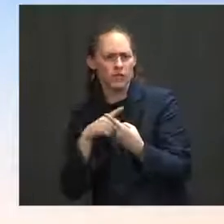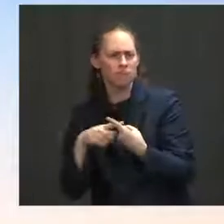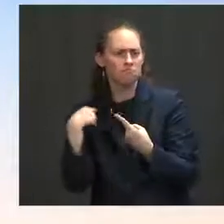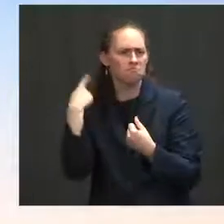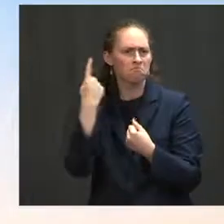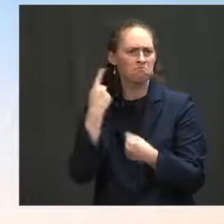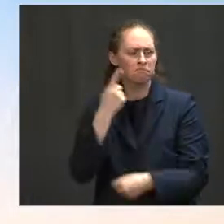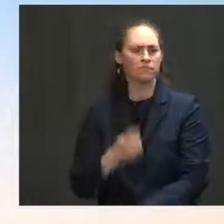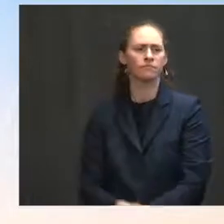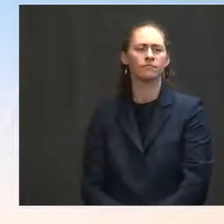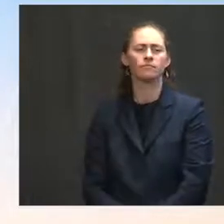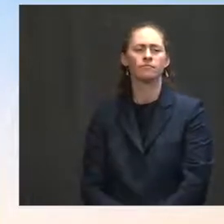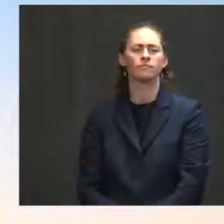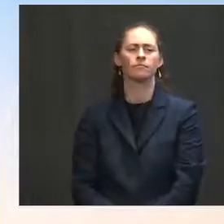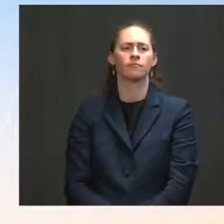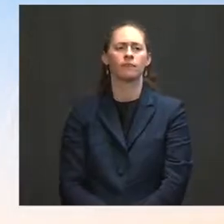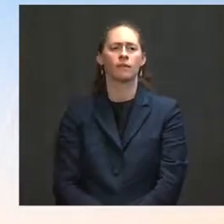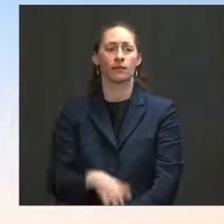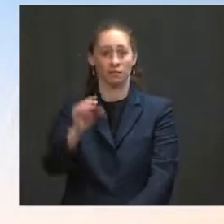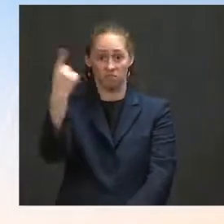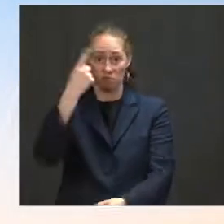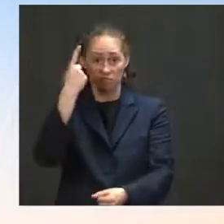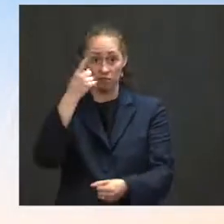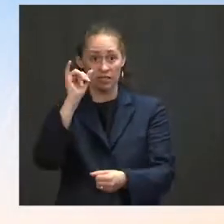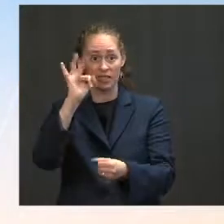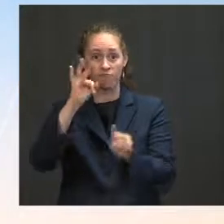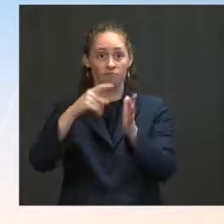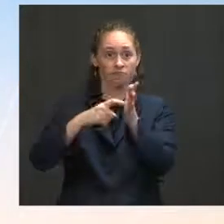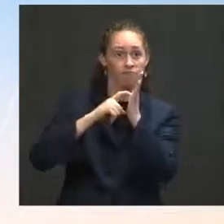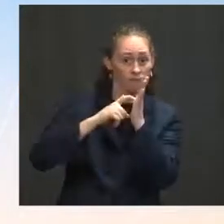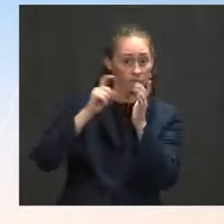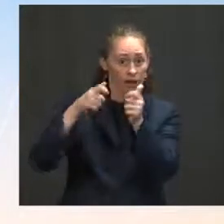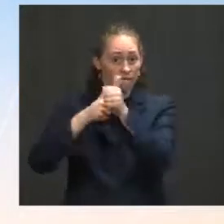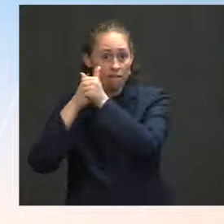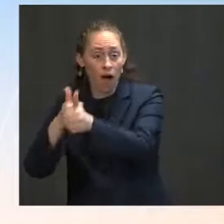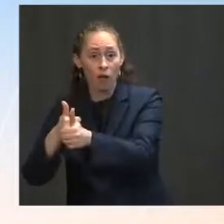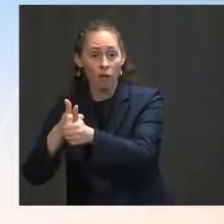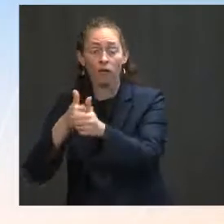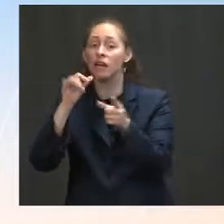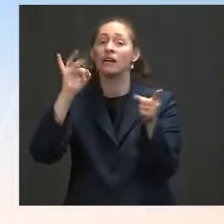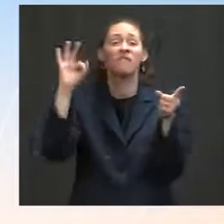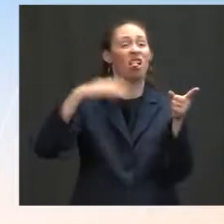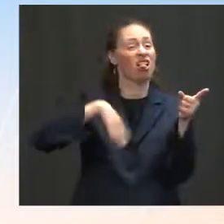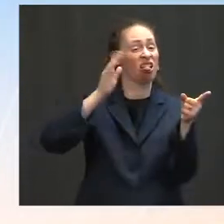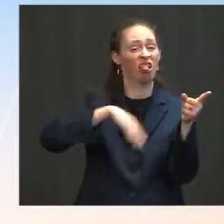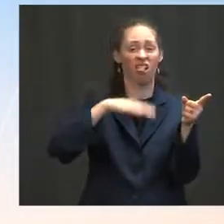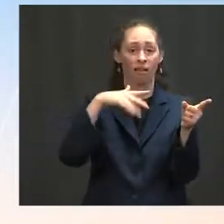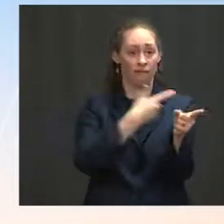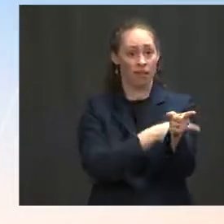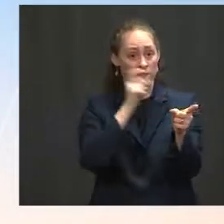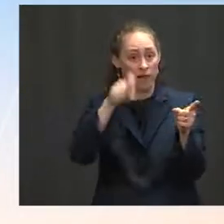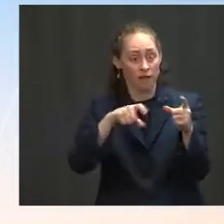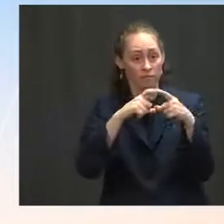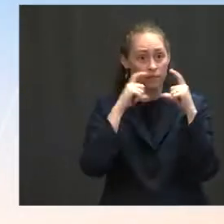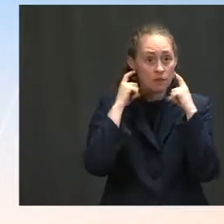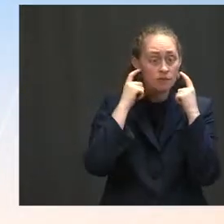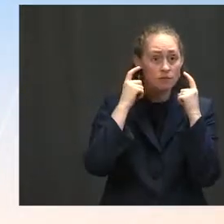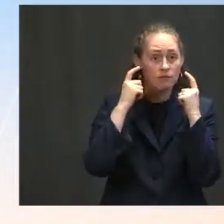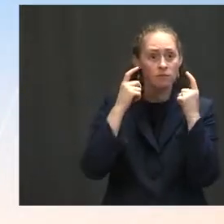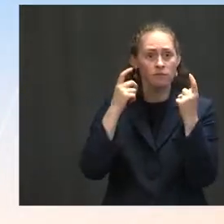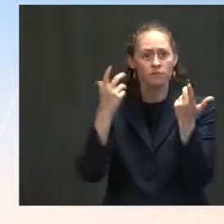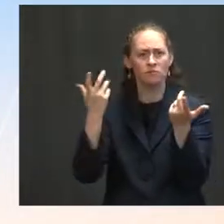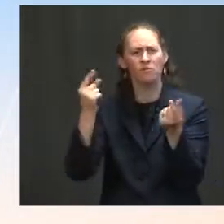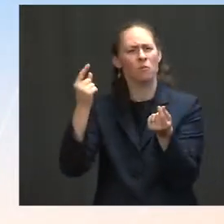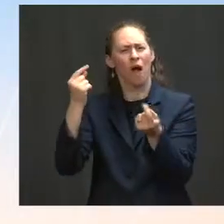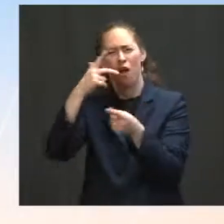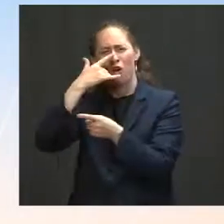like masks? Well, first, and you referenced this, but just for others, the CDC and the FDA put out a pretty clear